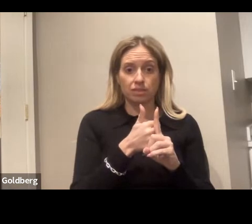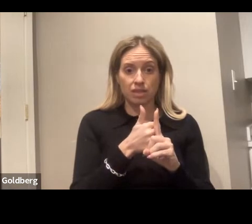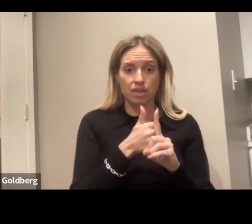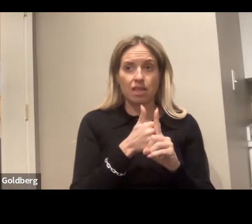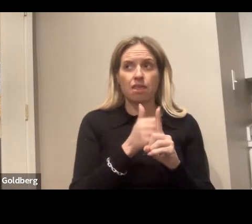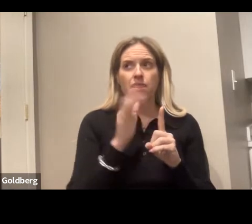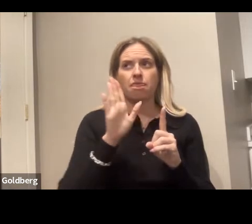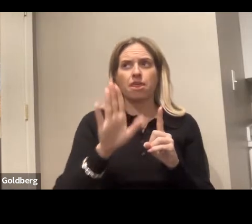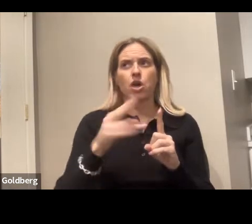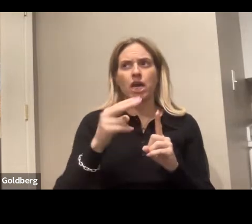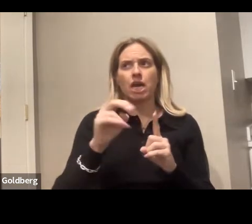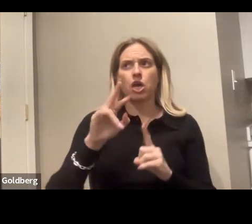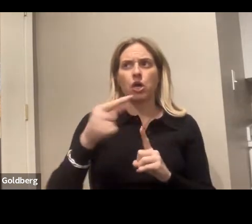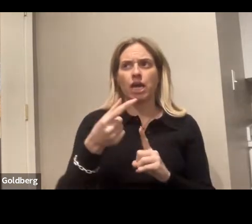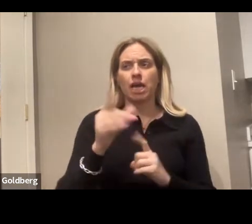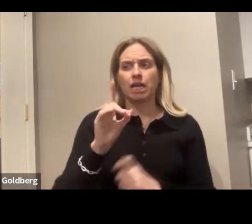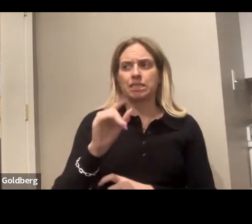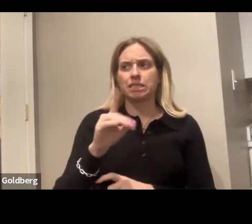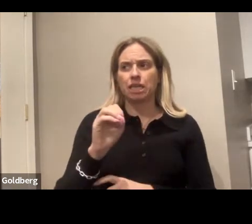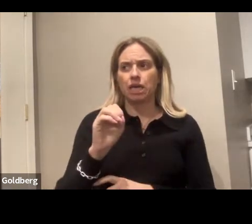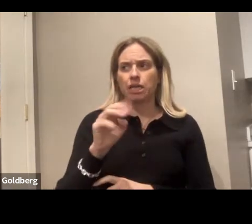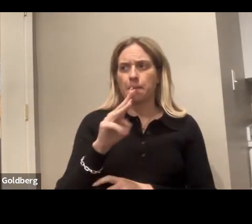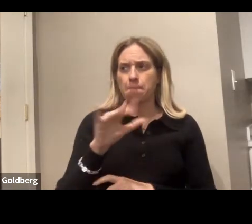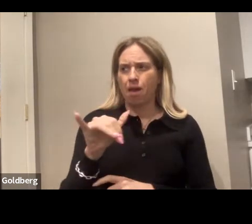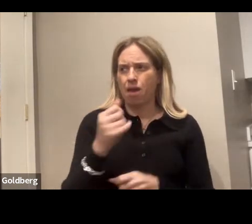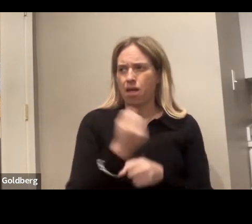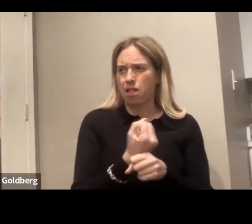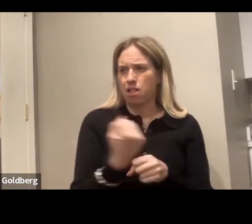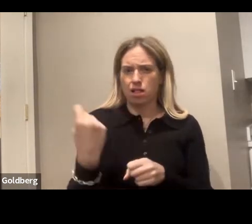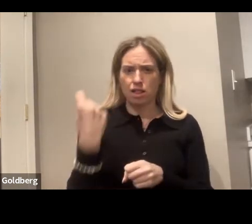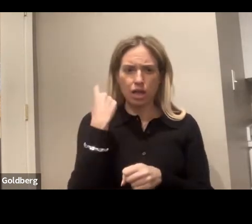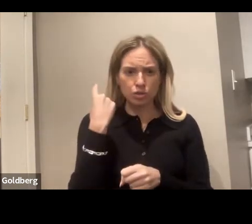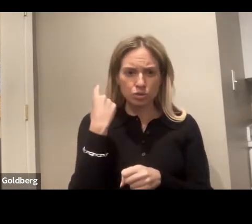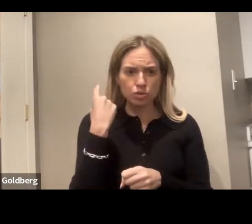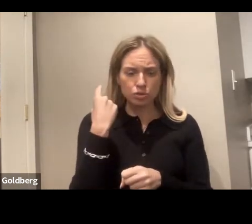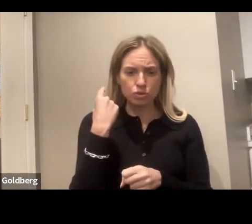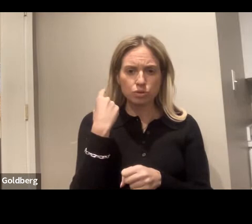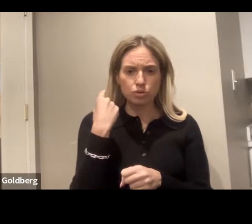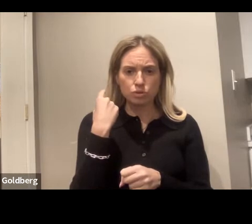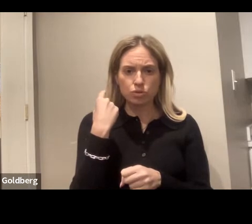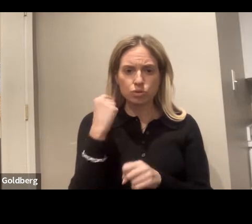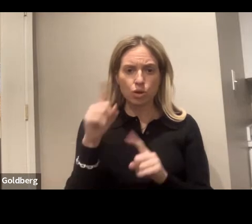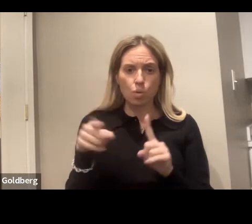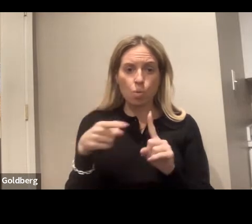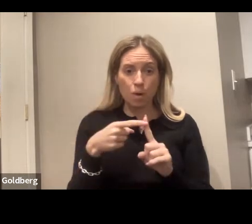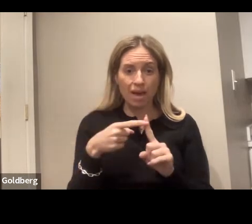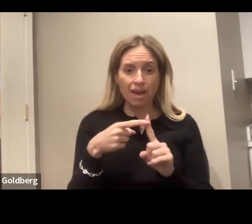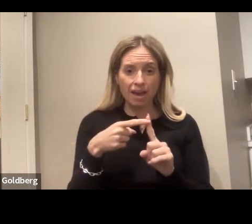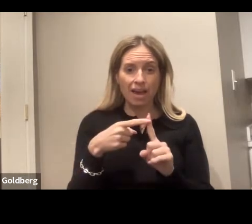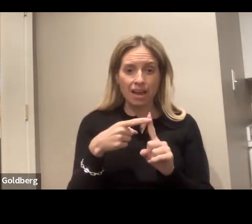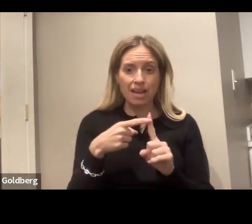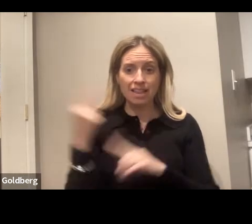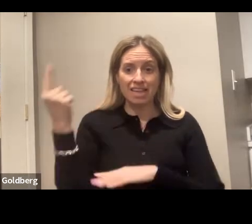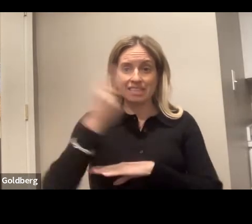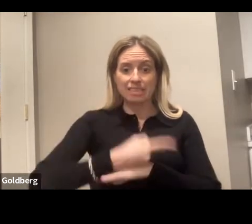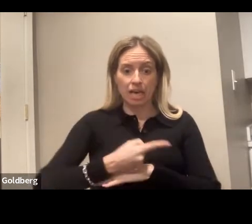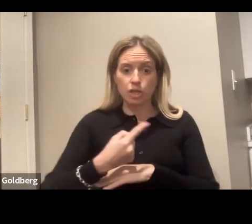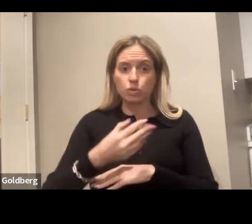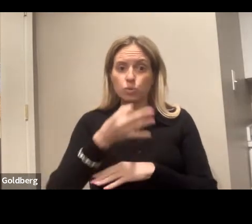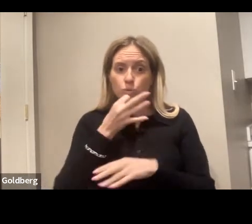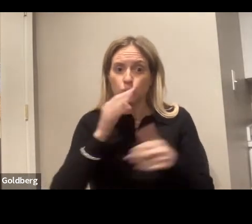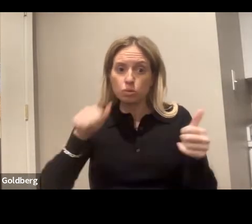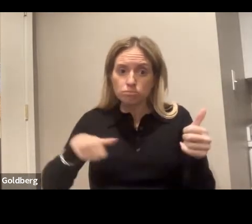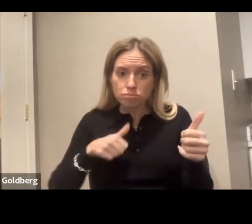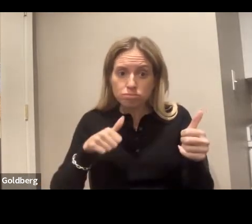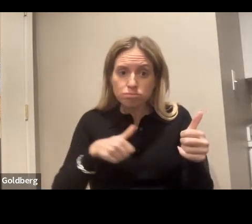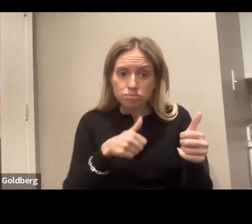think, was back in May of last year. And each time as the hearing date approached, we asked them, hey, do